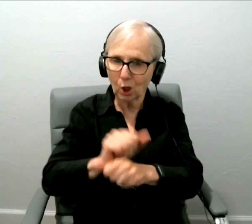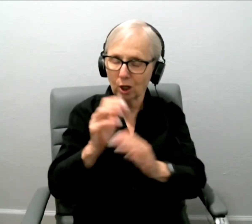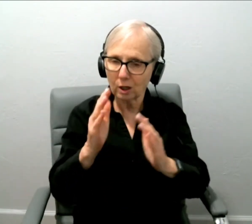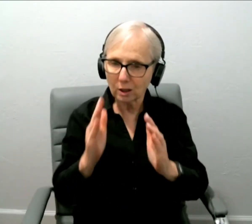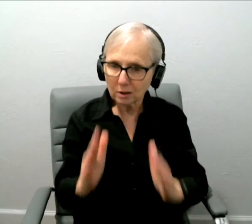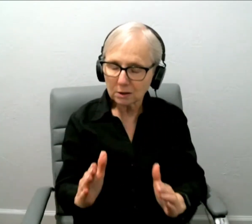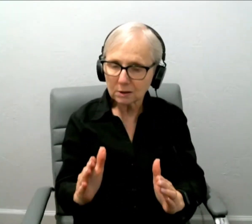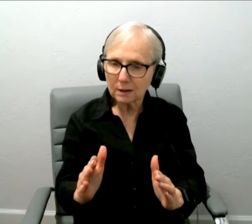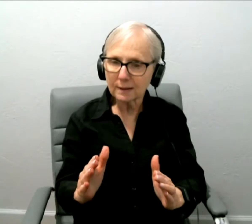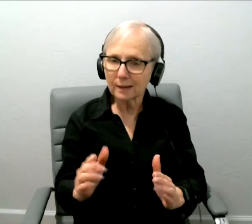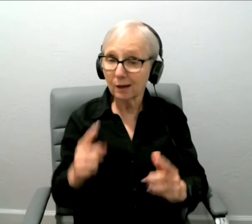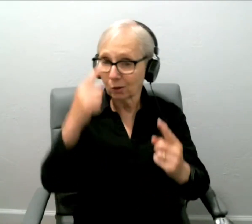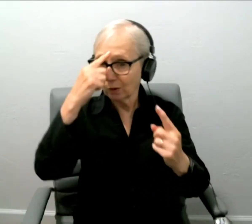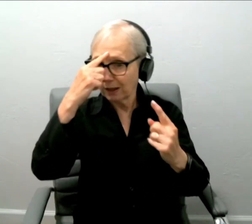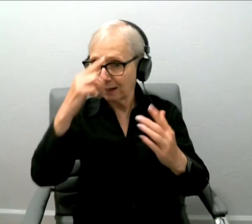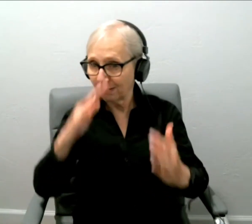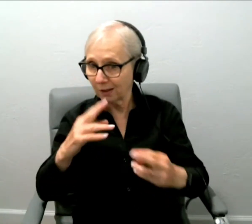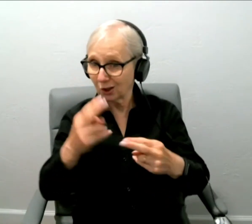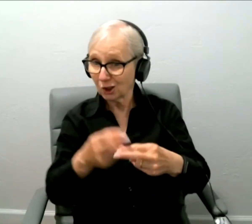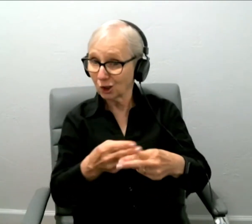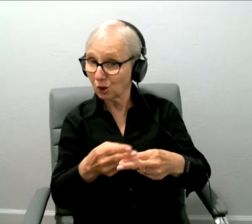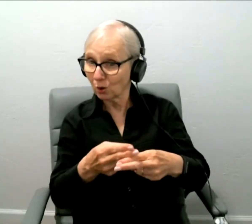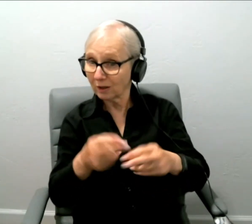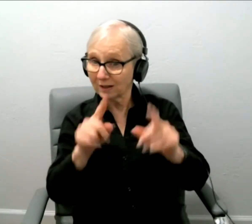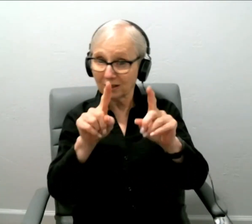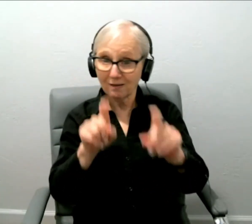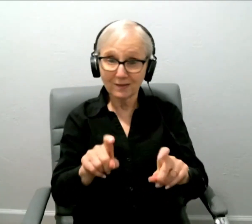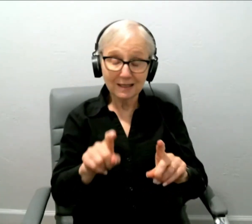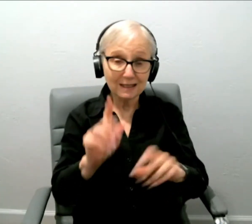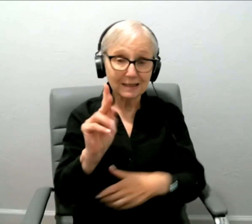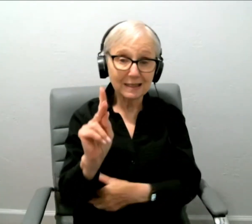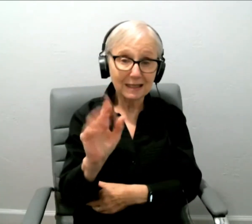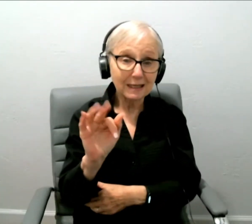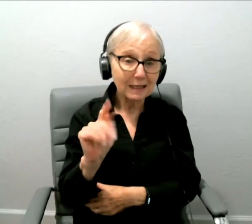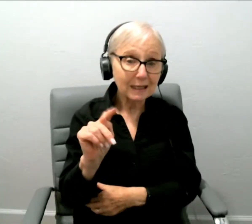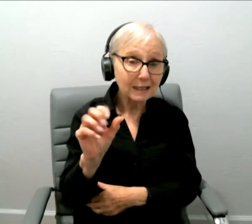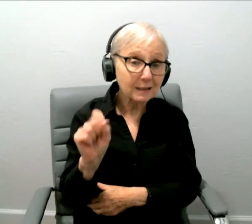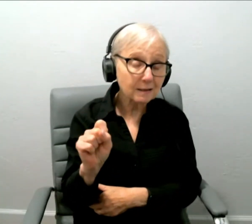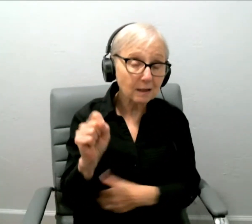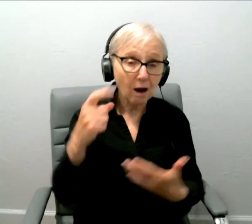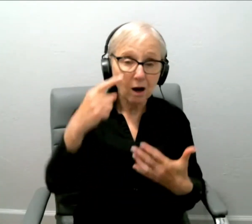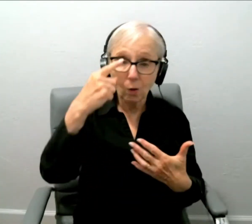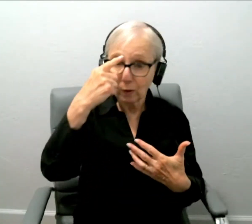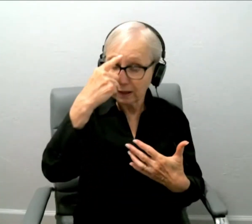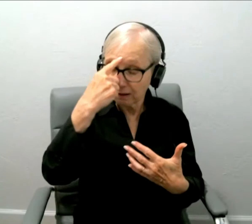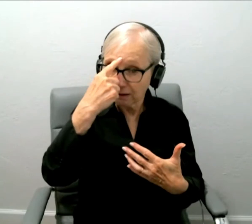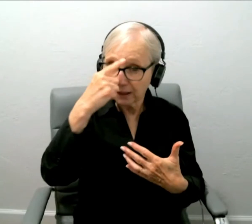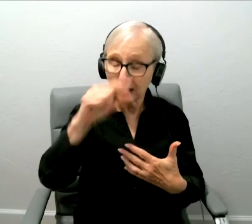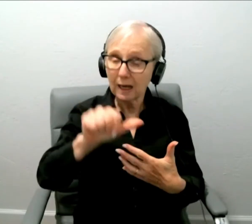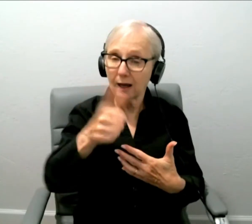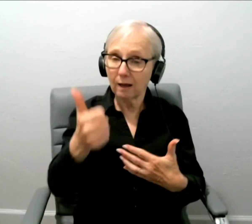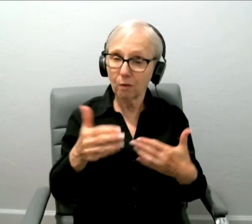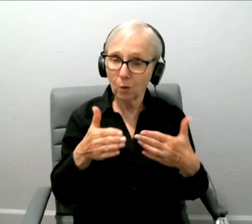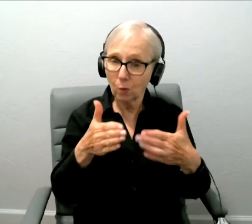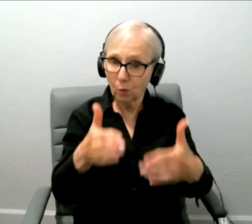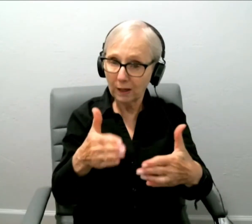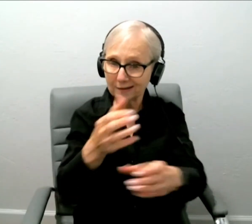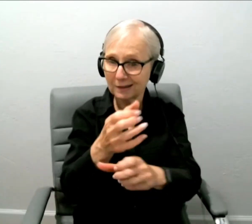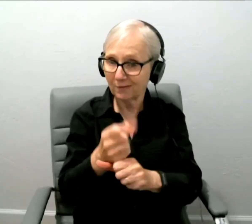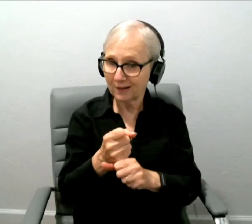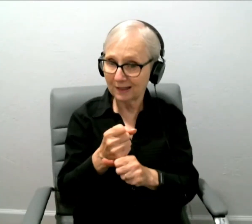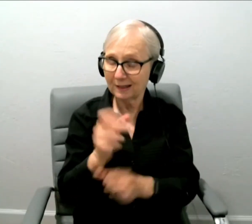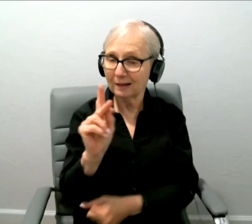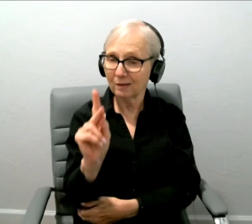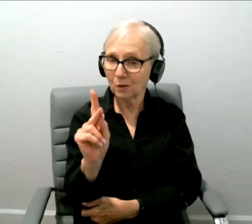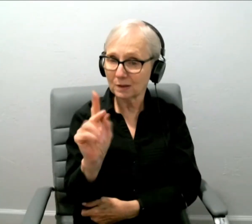is there any anticipation of a shortage of testing kits, and if the state is looking at alternative ways of getting resources now, or what our supply looks